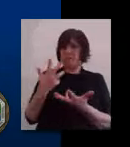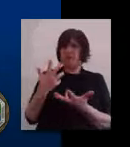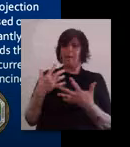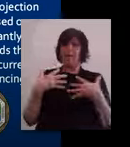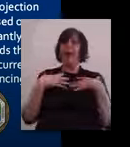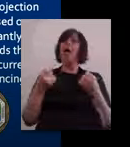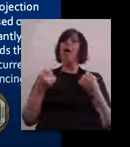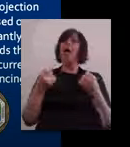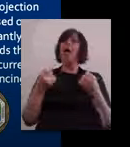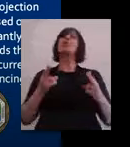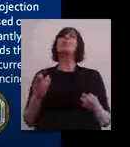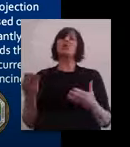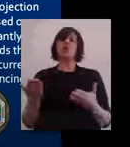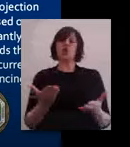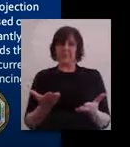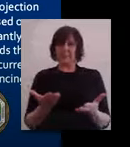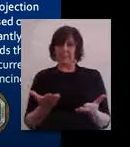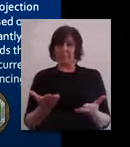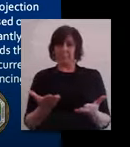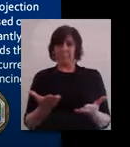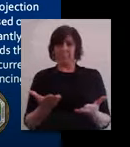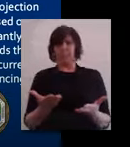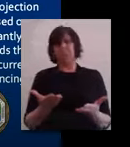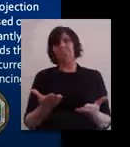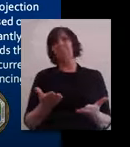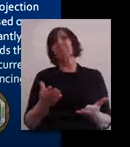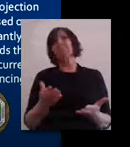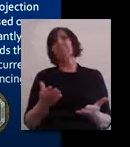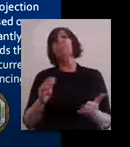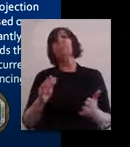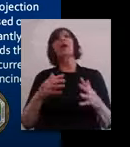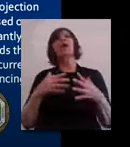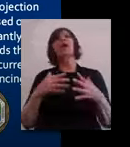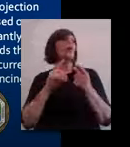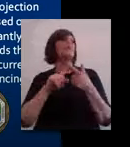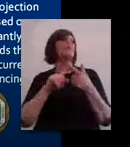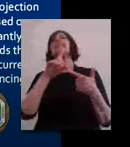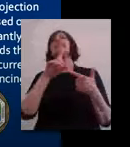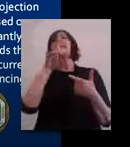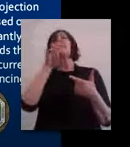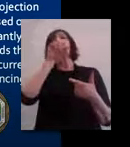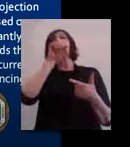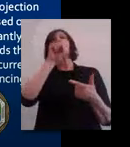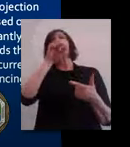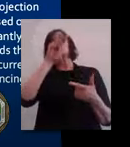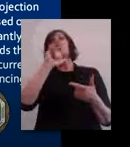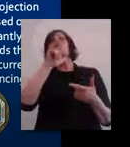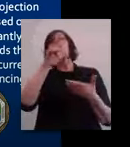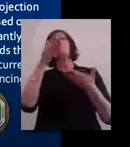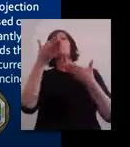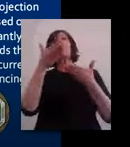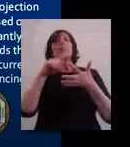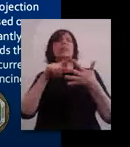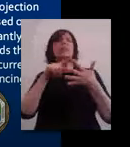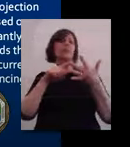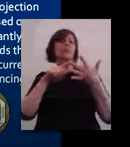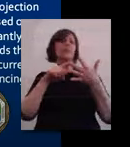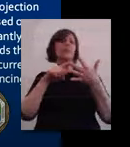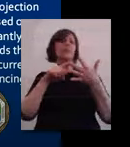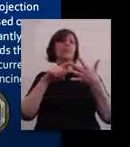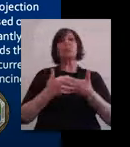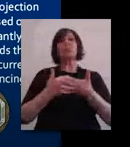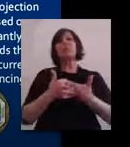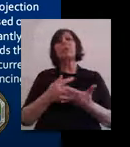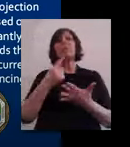issues. So the health department, the social services department, those types of services, temporary assistance for needy families,